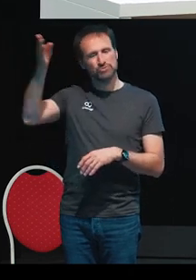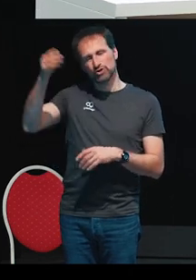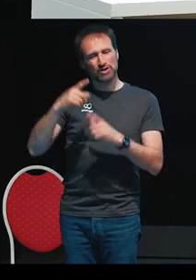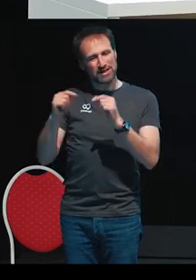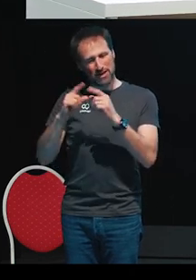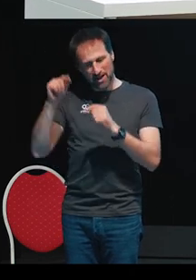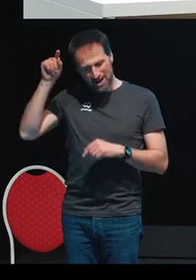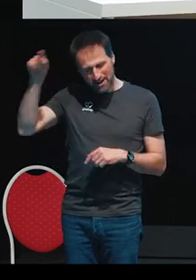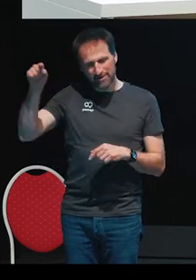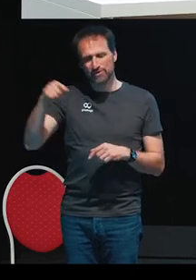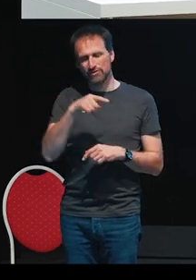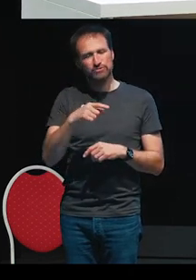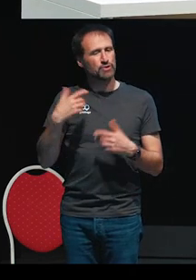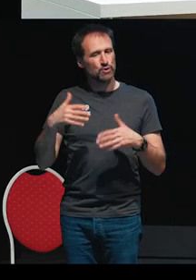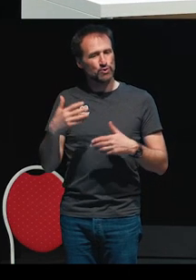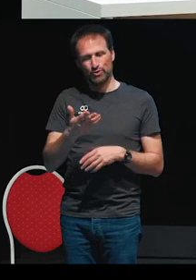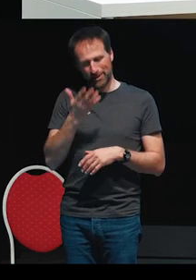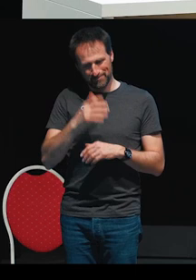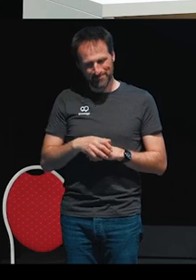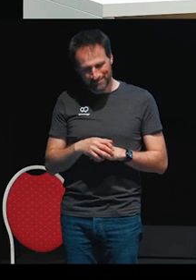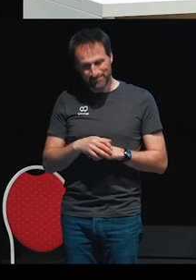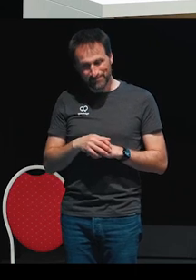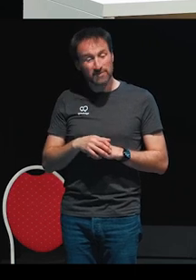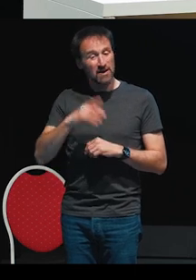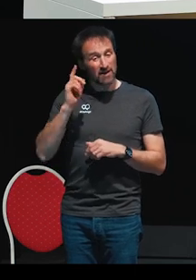in he's having a really good time.